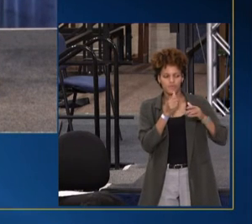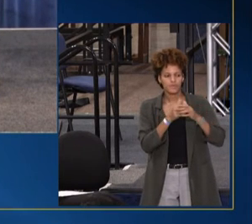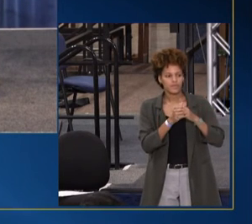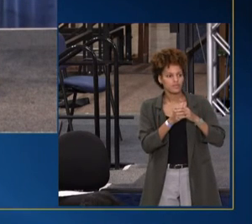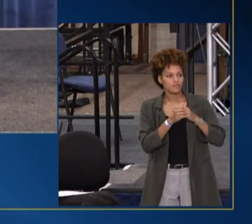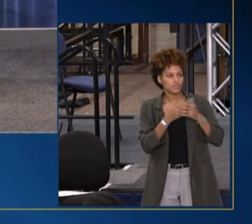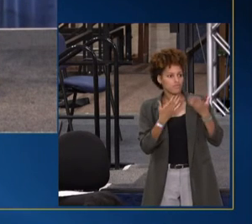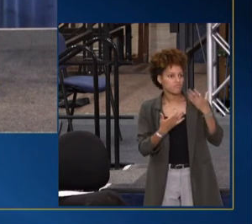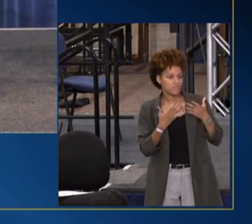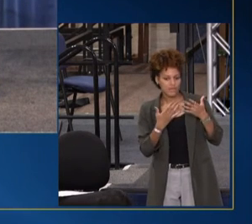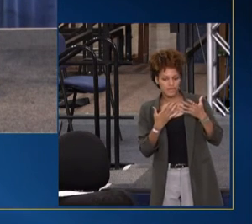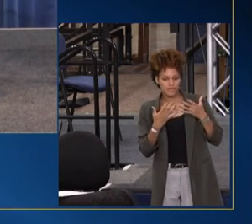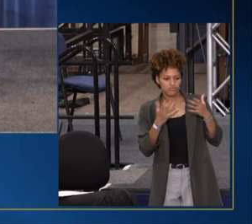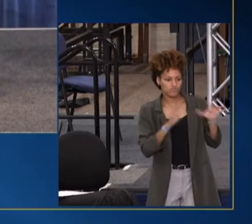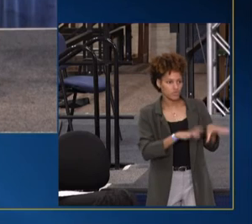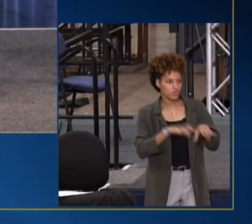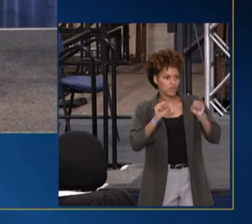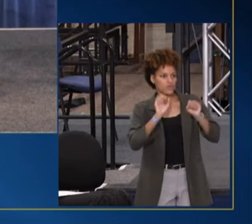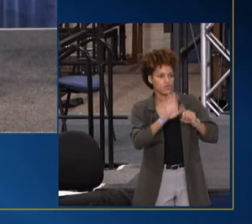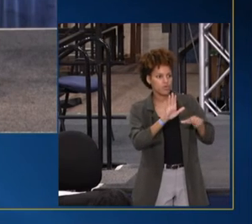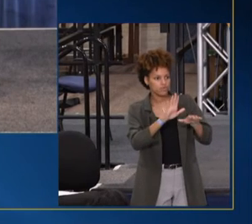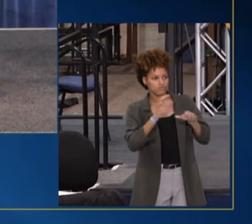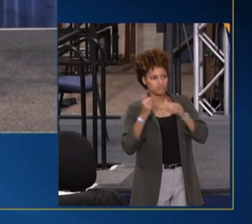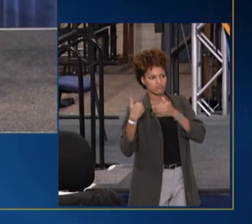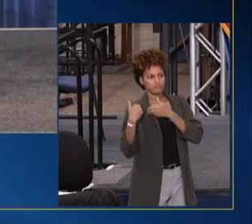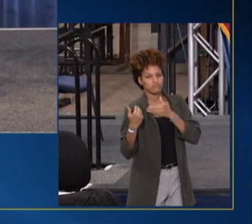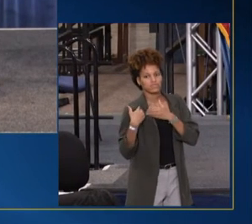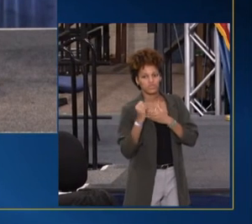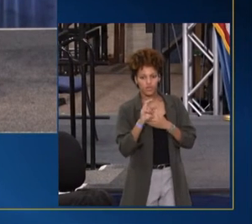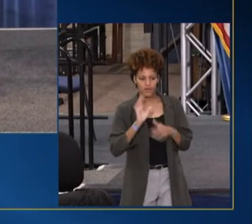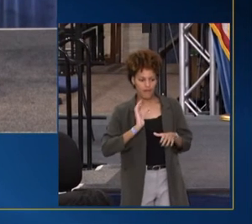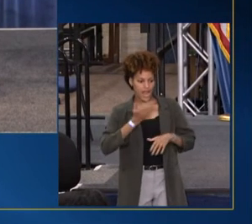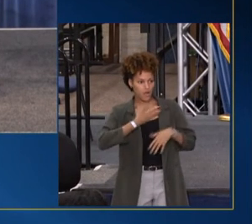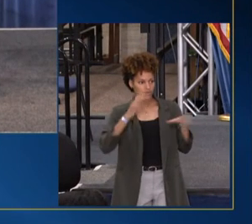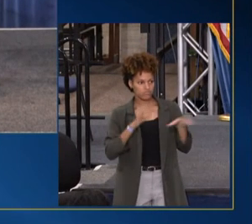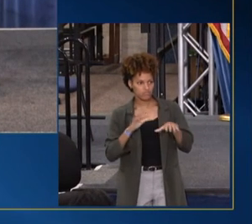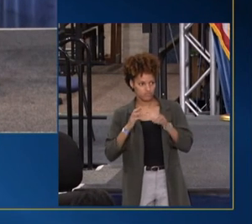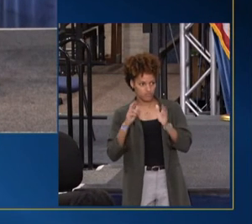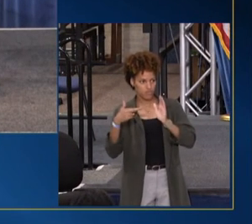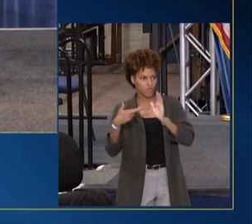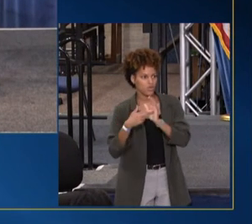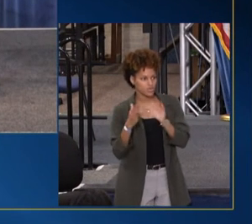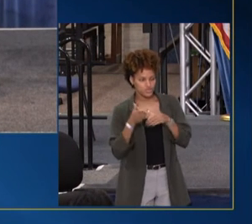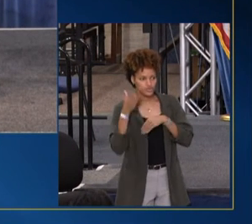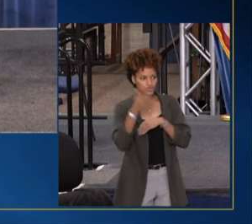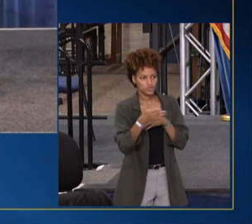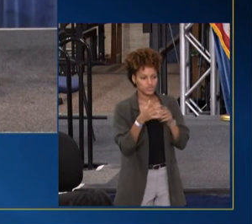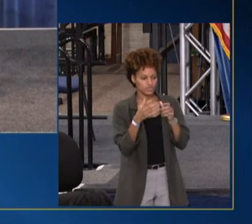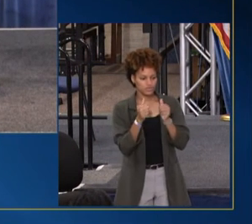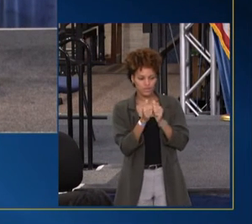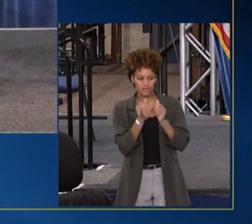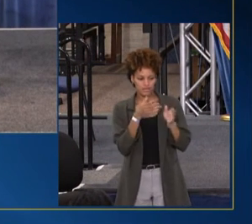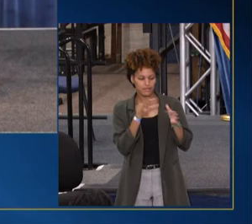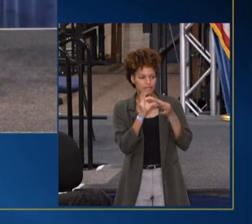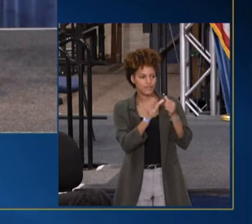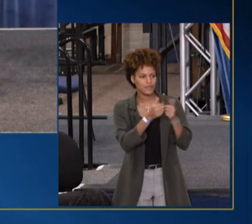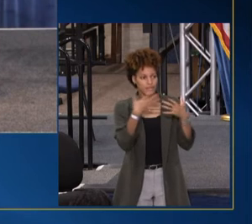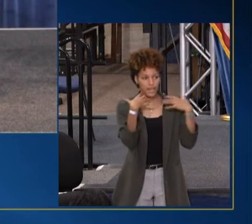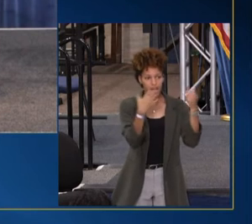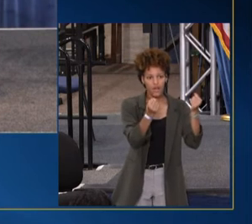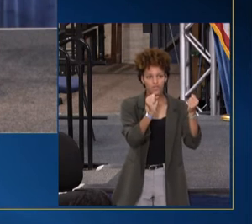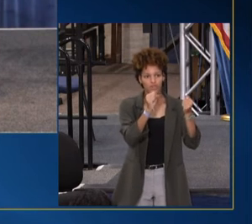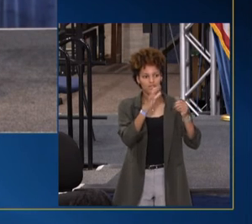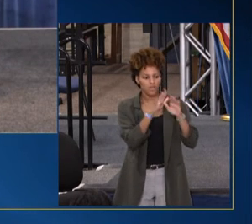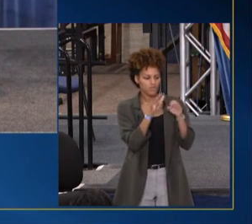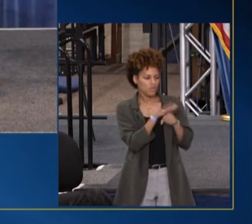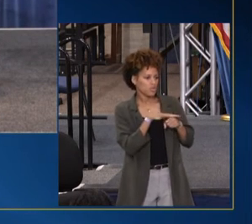your positions in the future, you know, or our positions in the future in terms of health, whether at the local, state, or federal